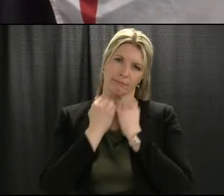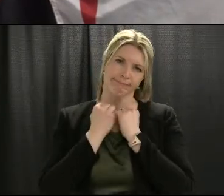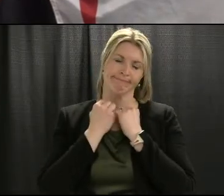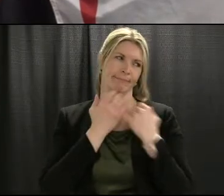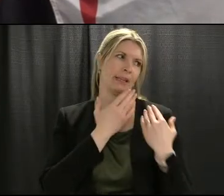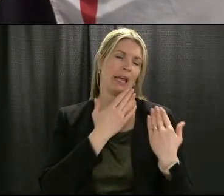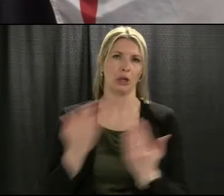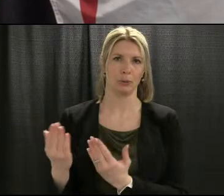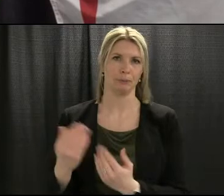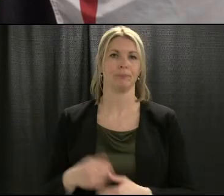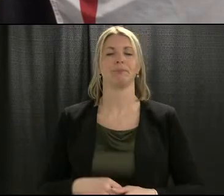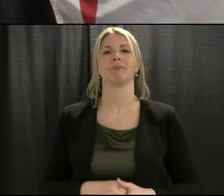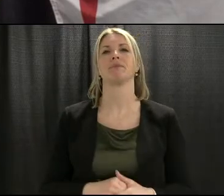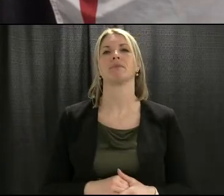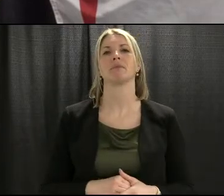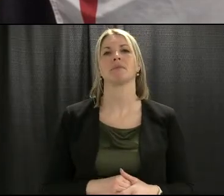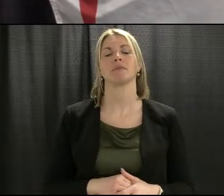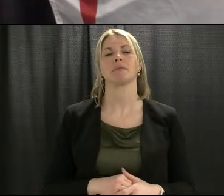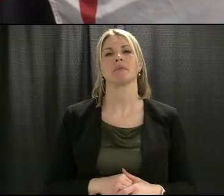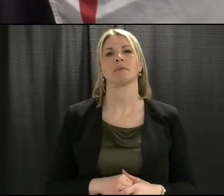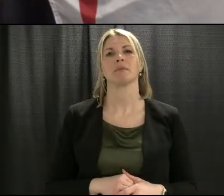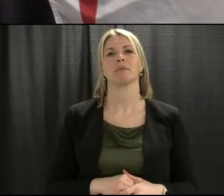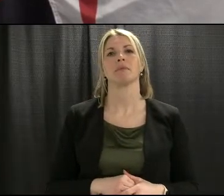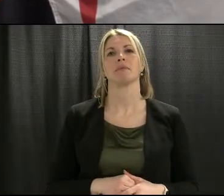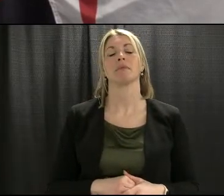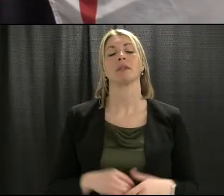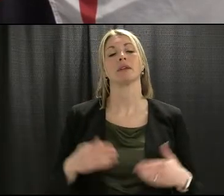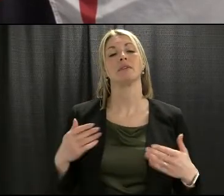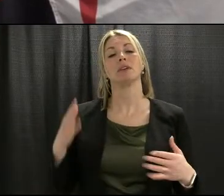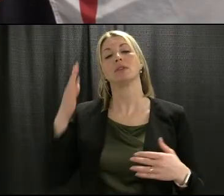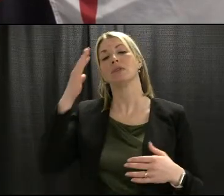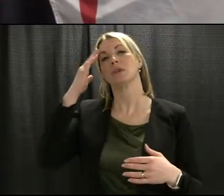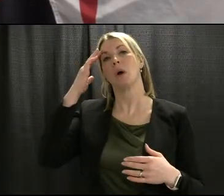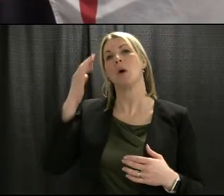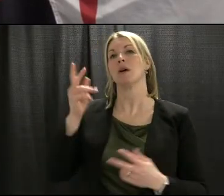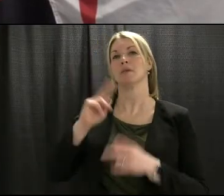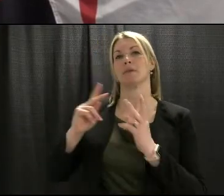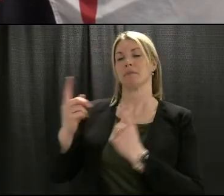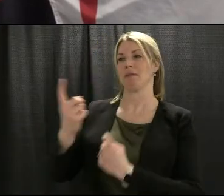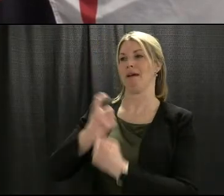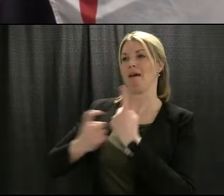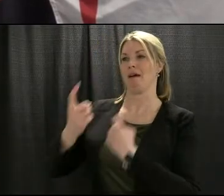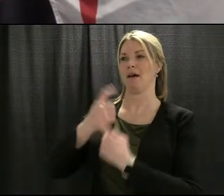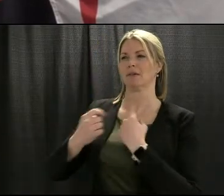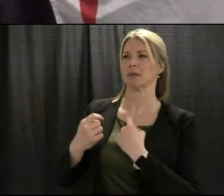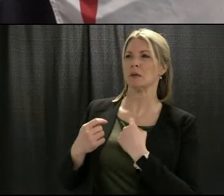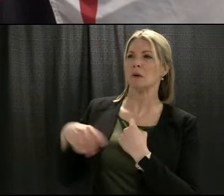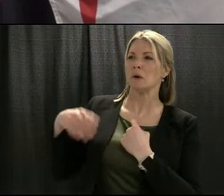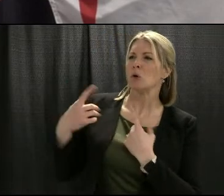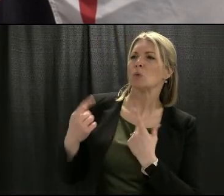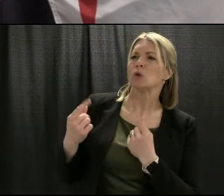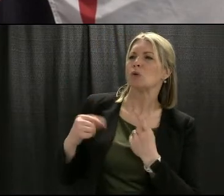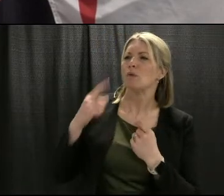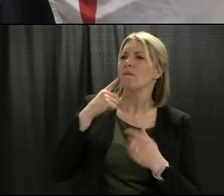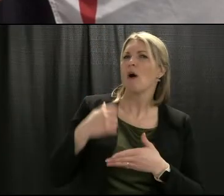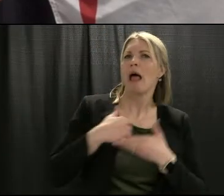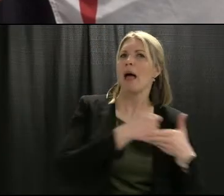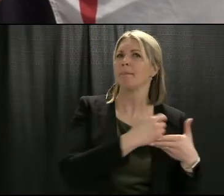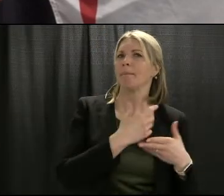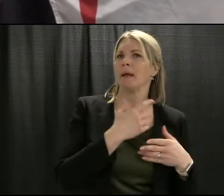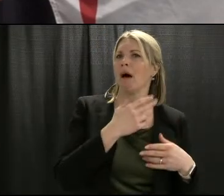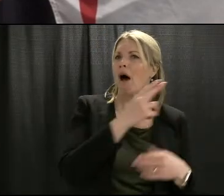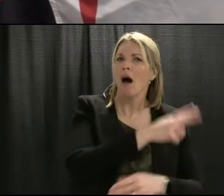many people ask questions about the actions we are taking to address healthcare challenges, and that's why we are here